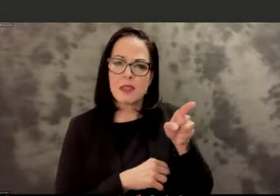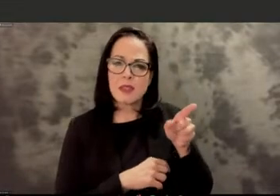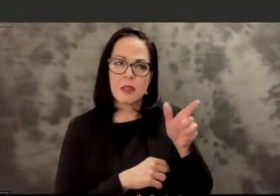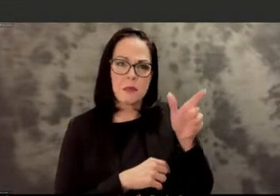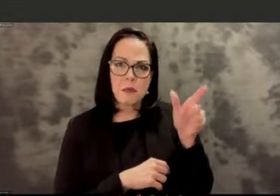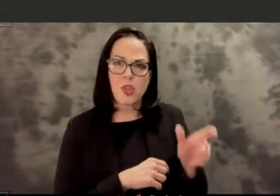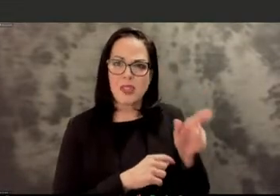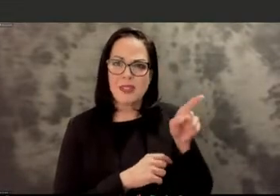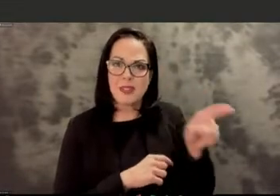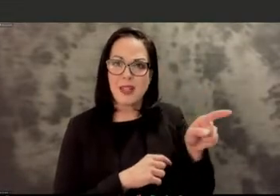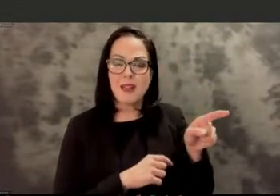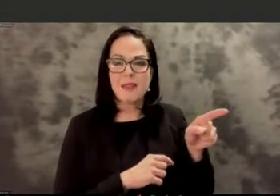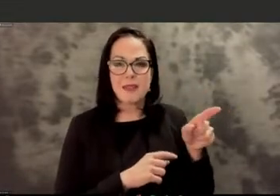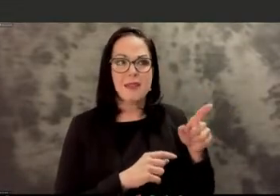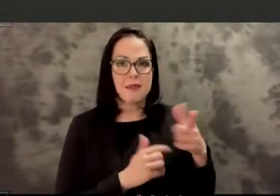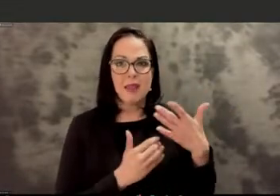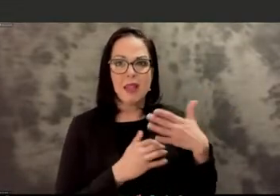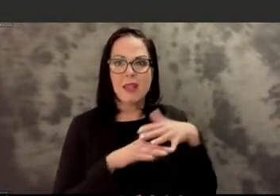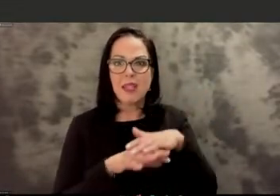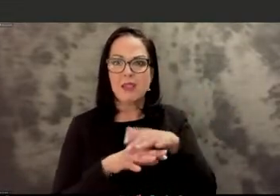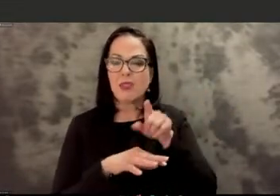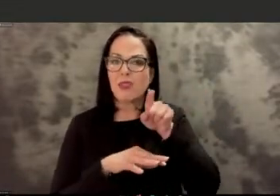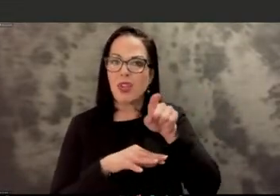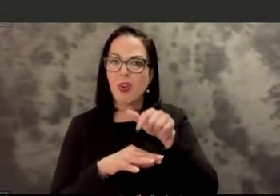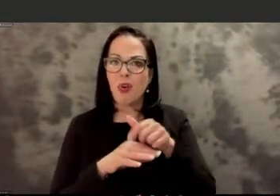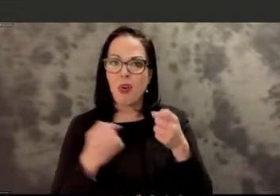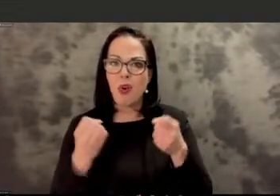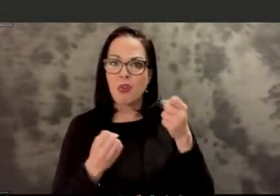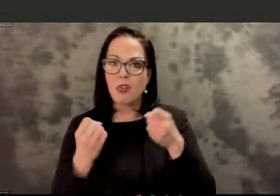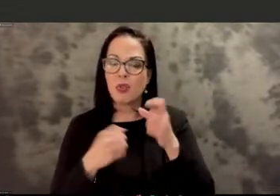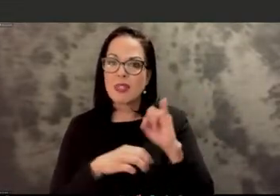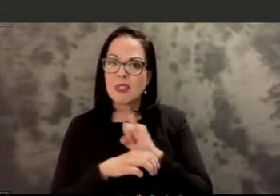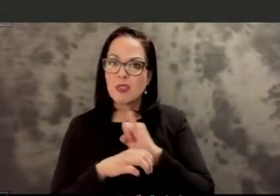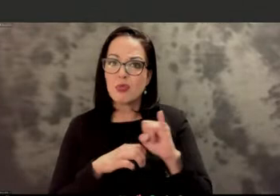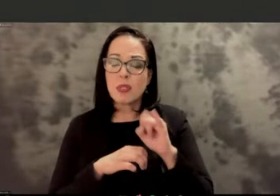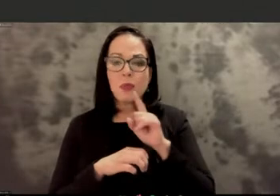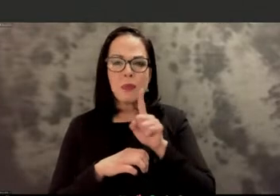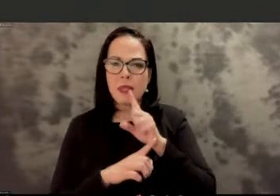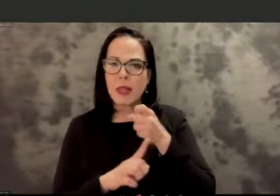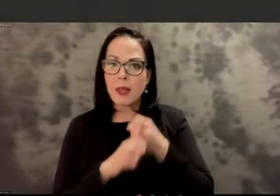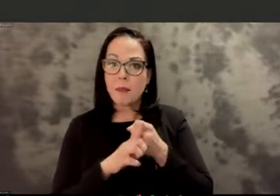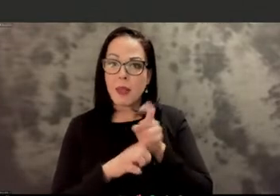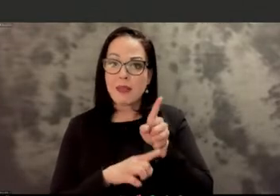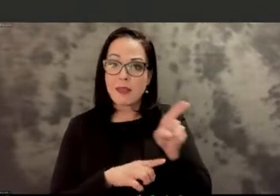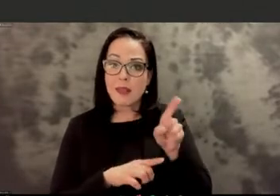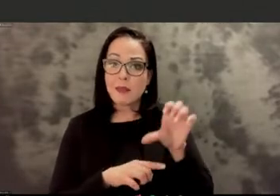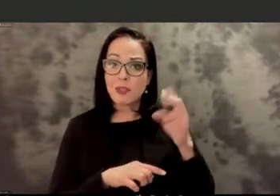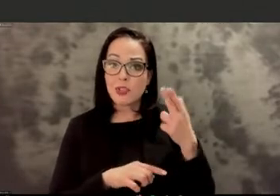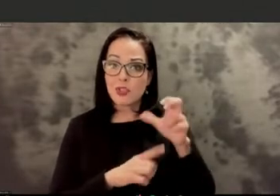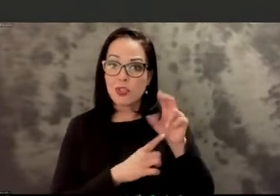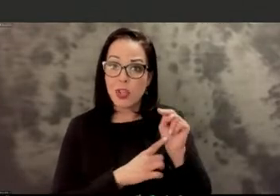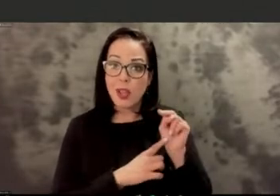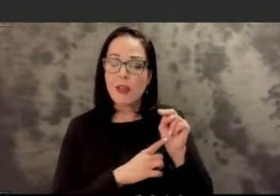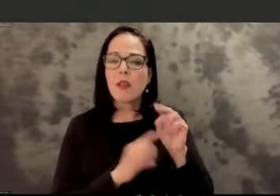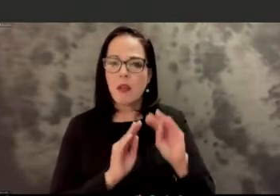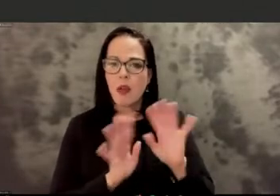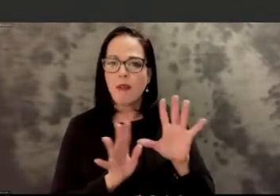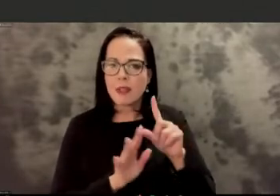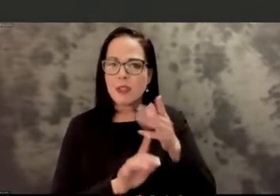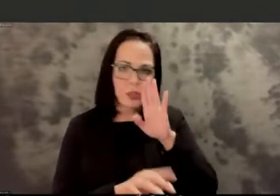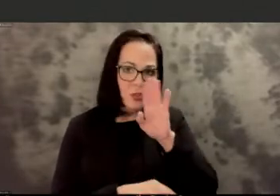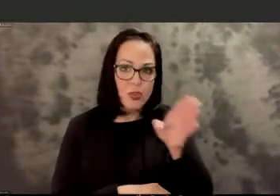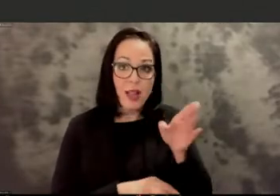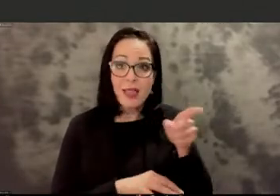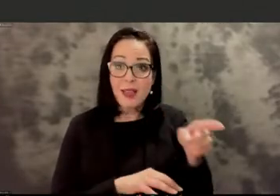inroads into the auto industry. And that impacted Mr. Chen obviously directly in terms of taking his life. But